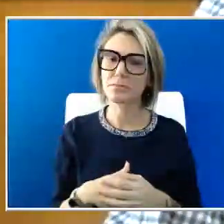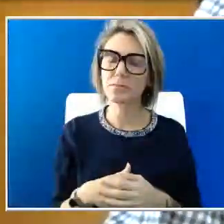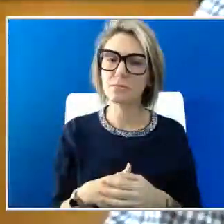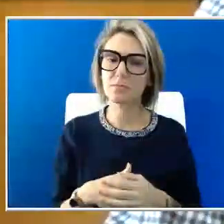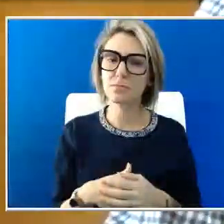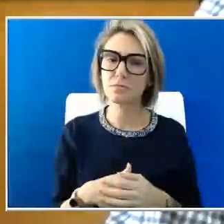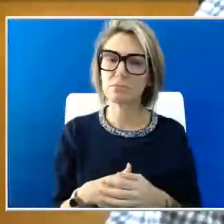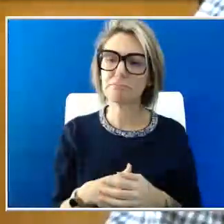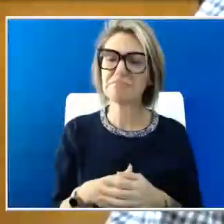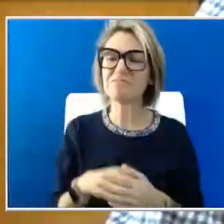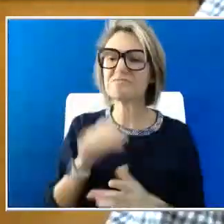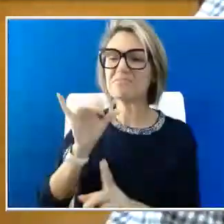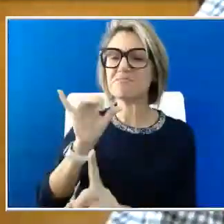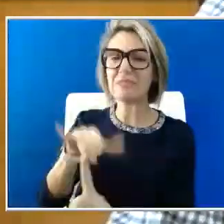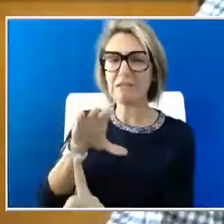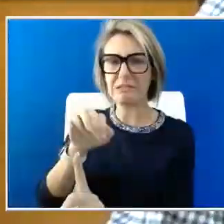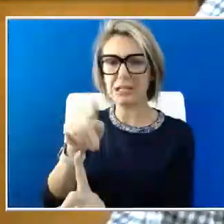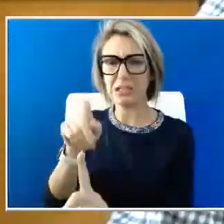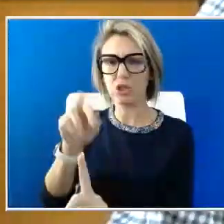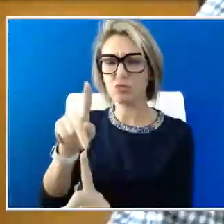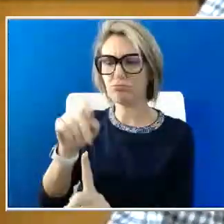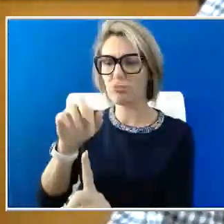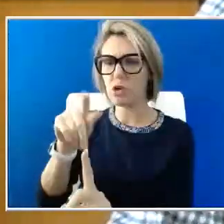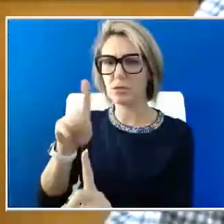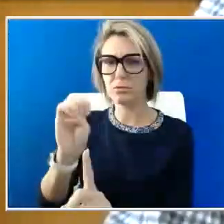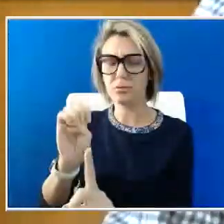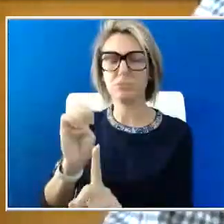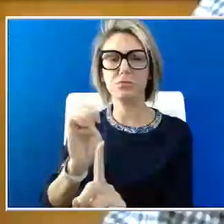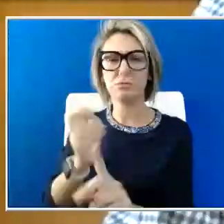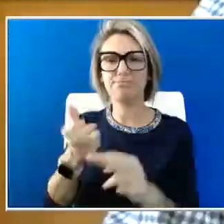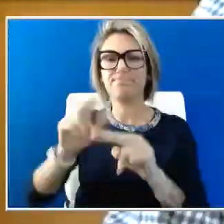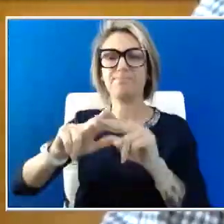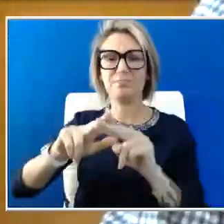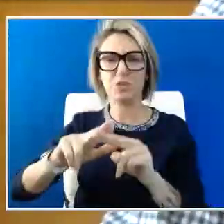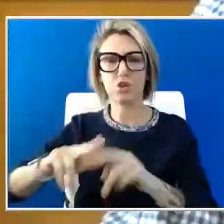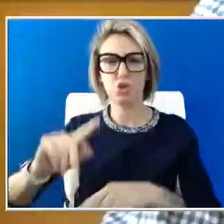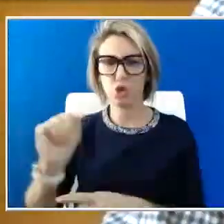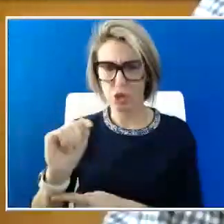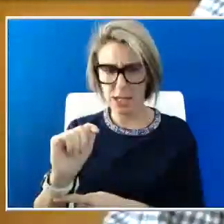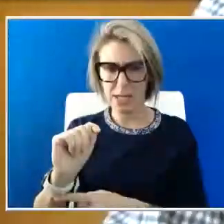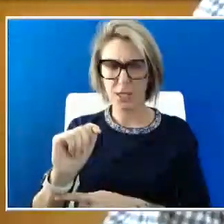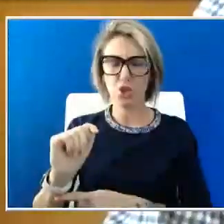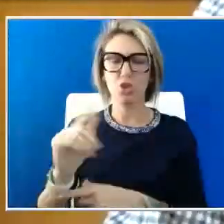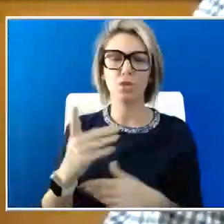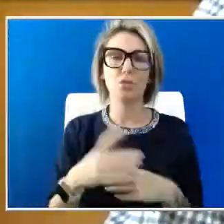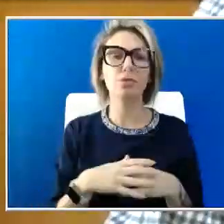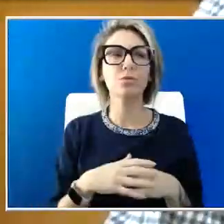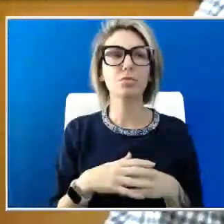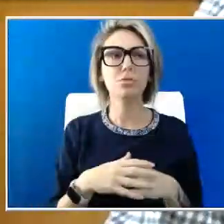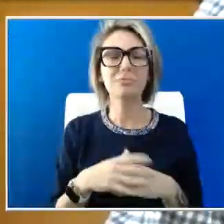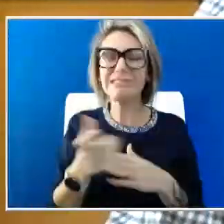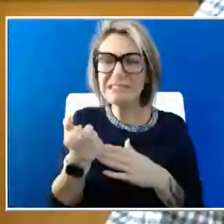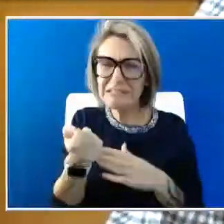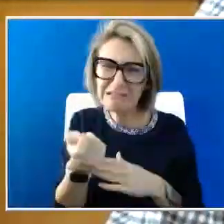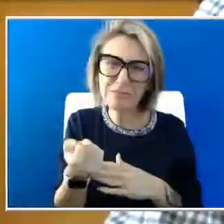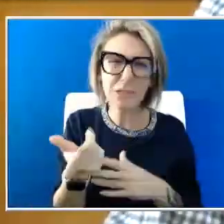Prostate cancer, you have increased frequency of urination and then some pain,